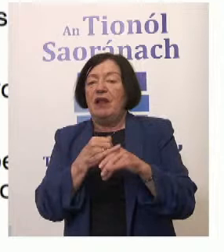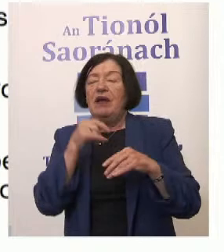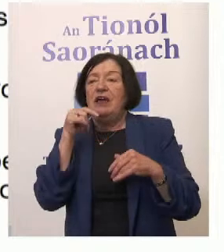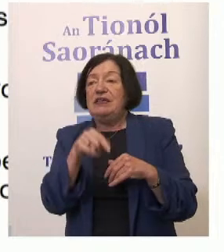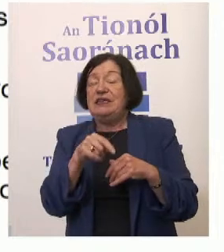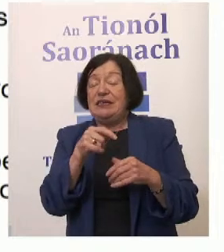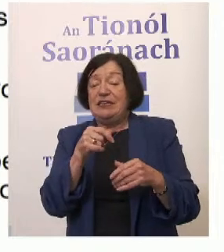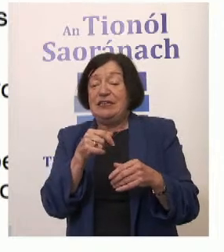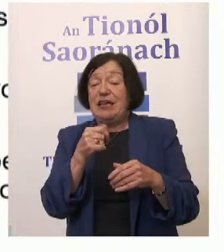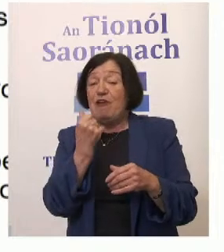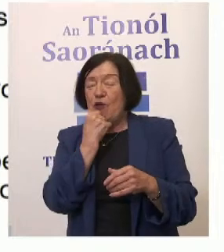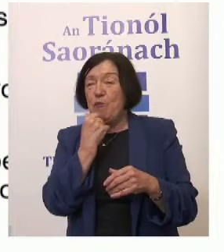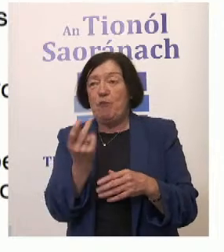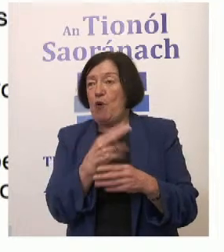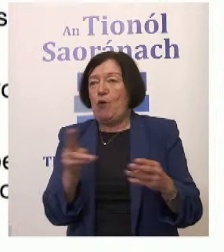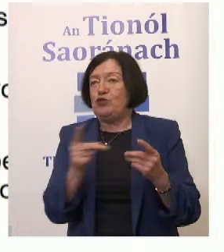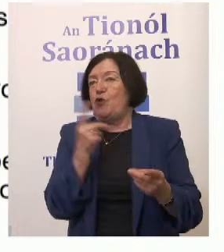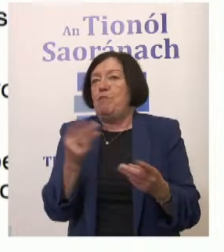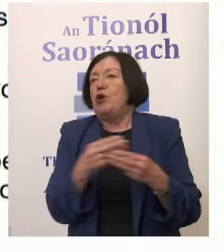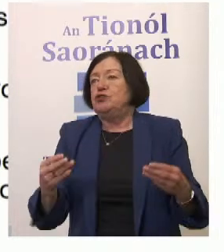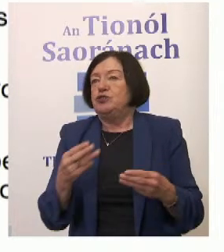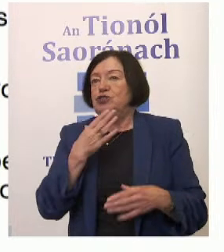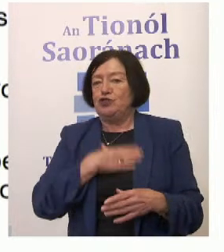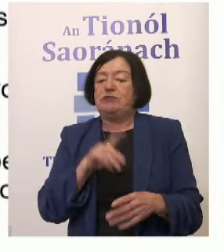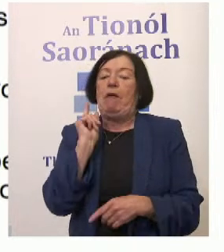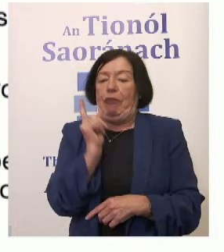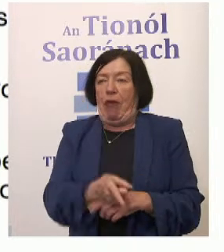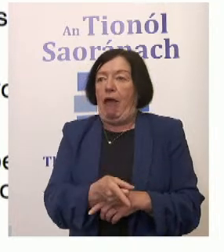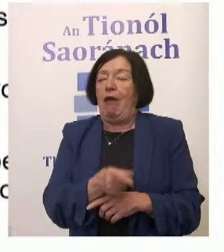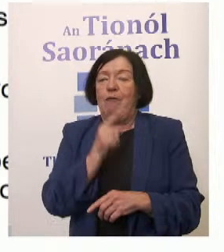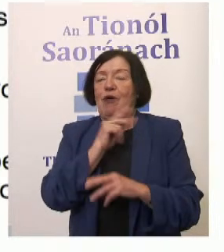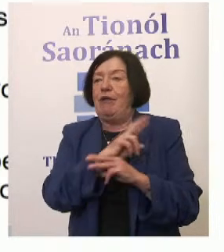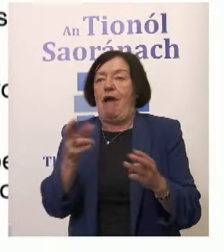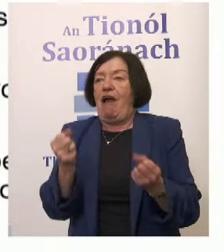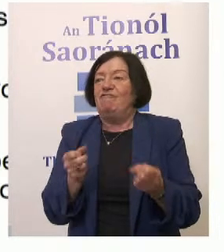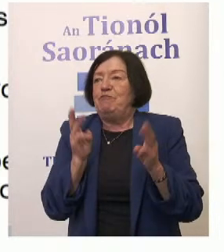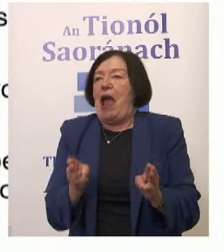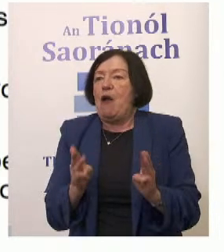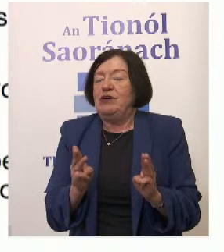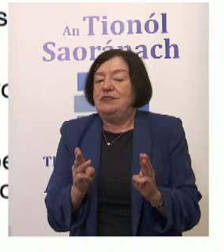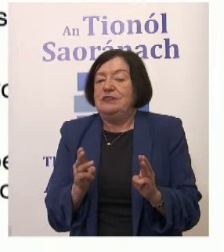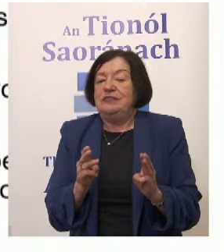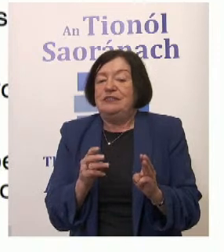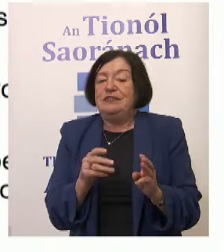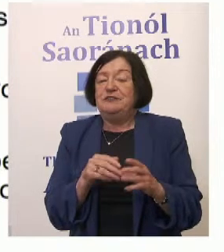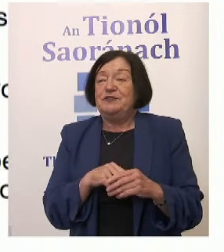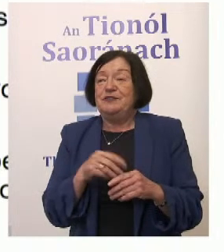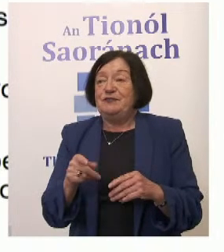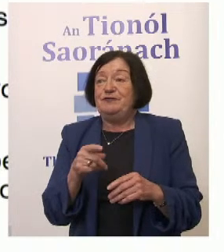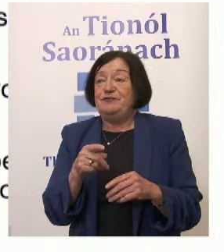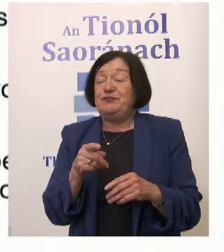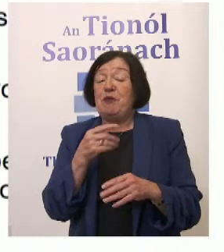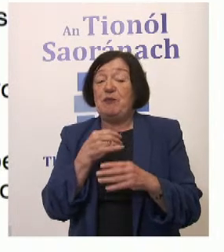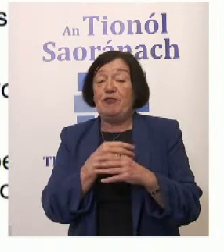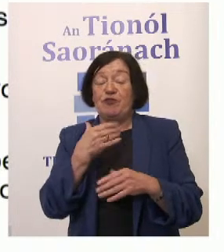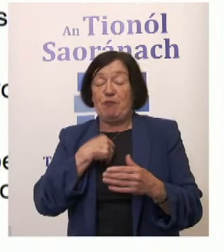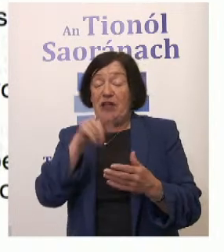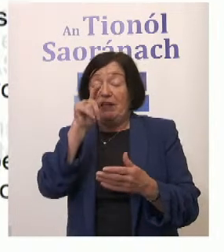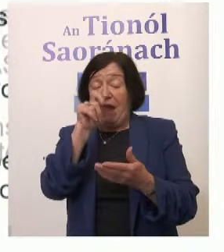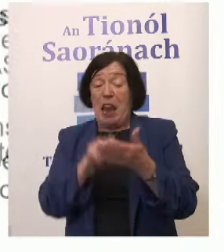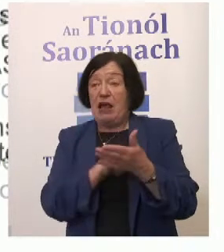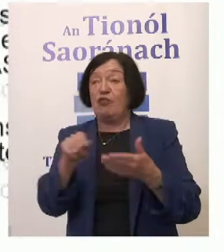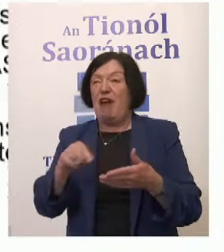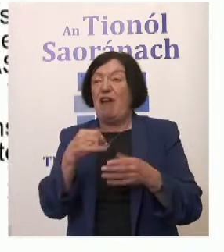figure, but they won't be able to do very much. They'll just be somebody who, by their election, will actually be important.